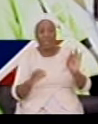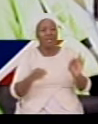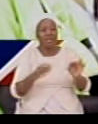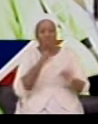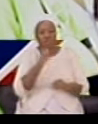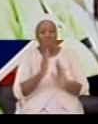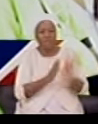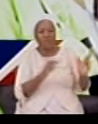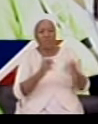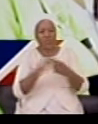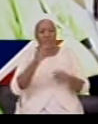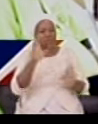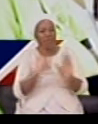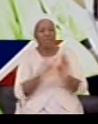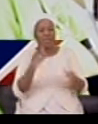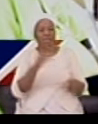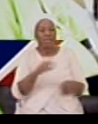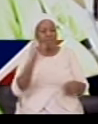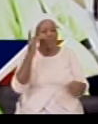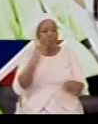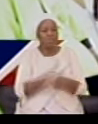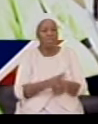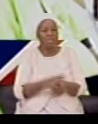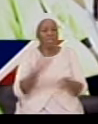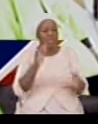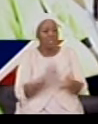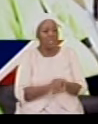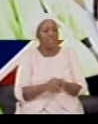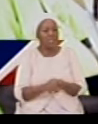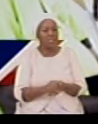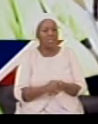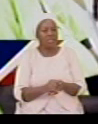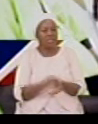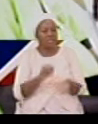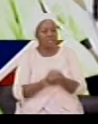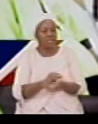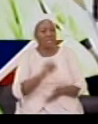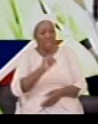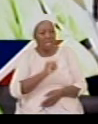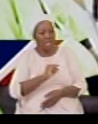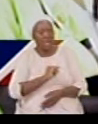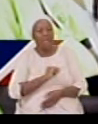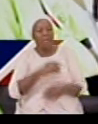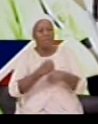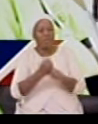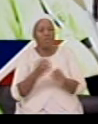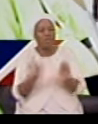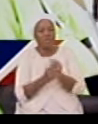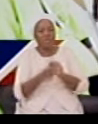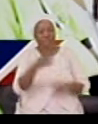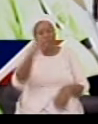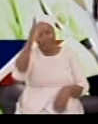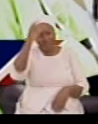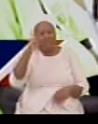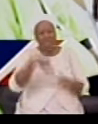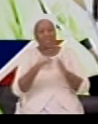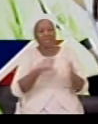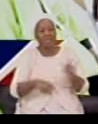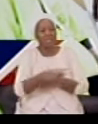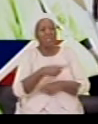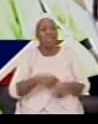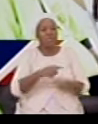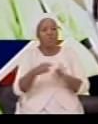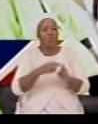fathers in the day when I took them by the hand to lead them out of the land